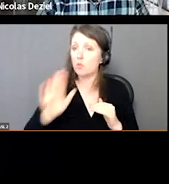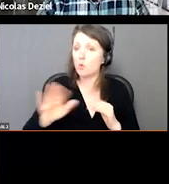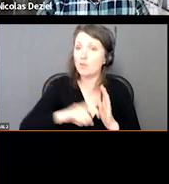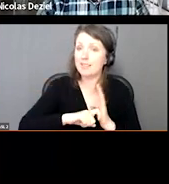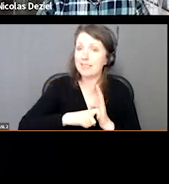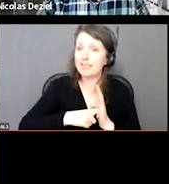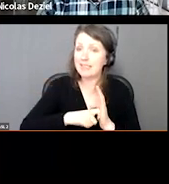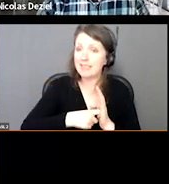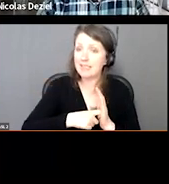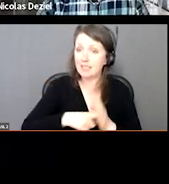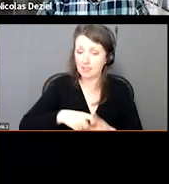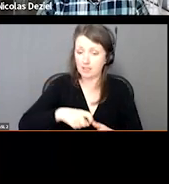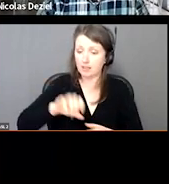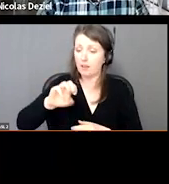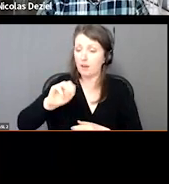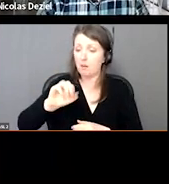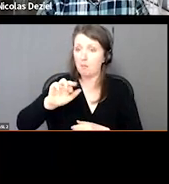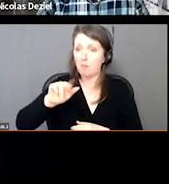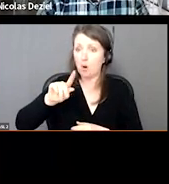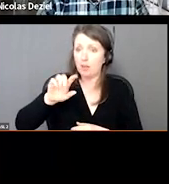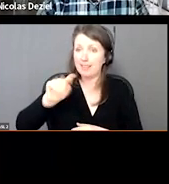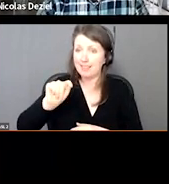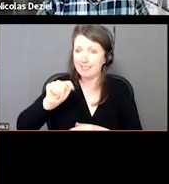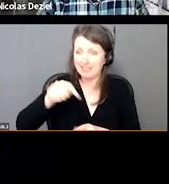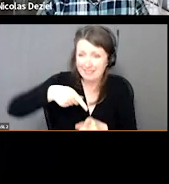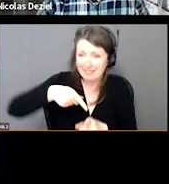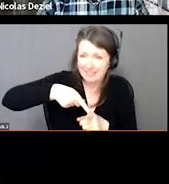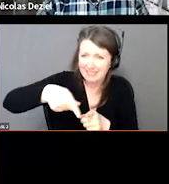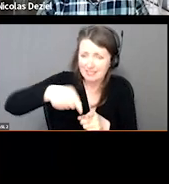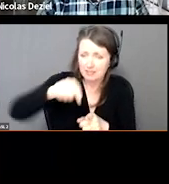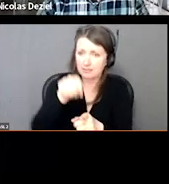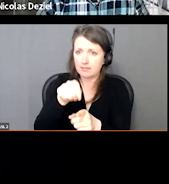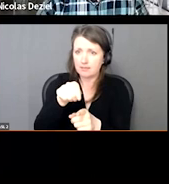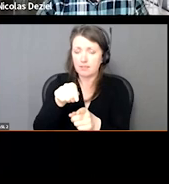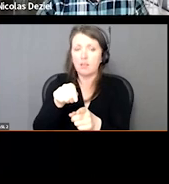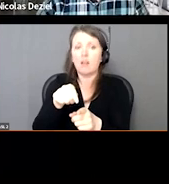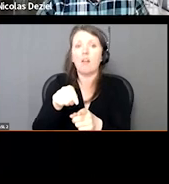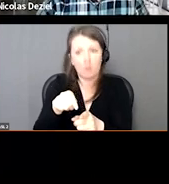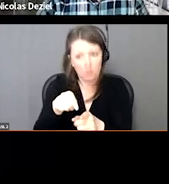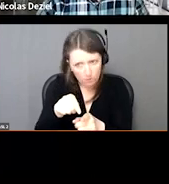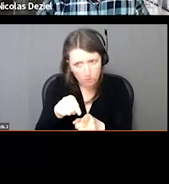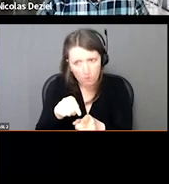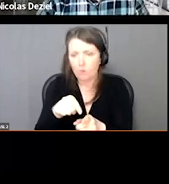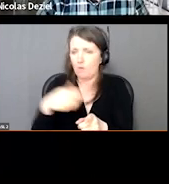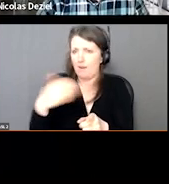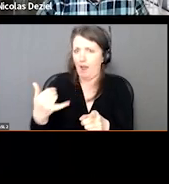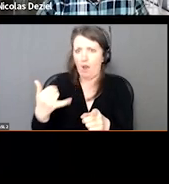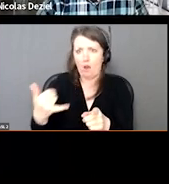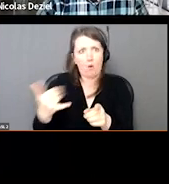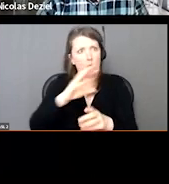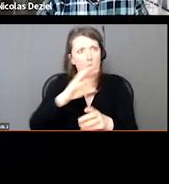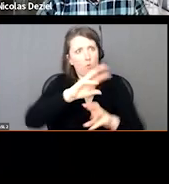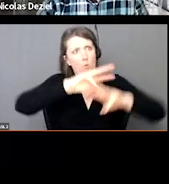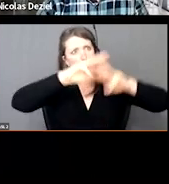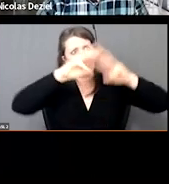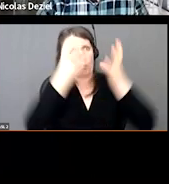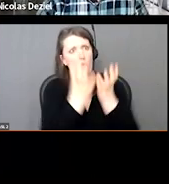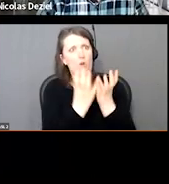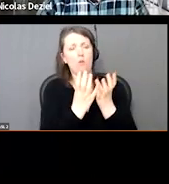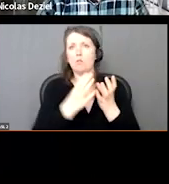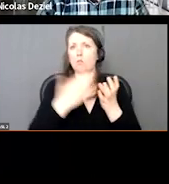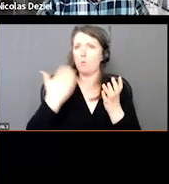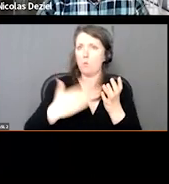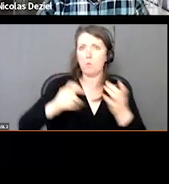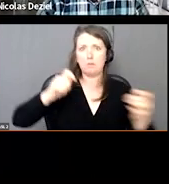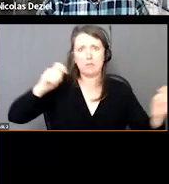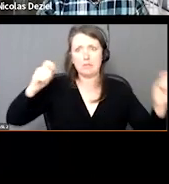not forget, we live in this, as I said, globalized economy, data-driven economy. Everything's interconnected with the internet, and